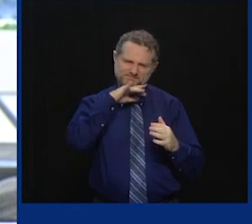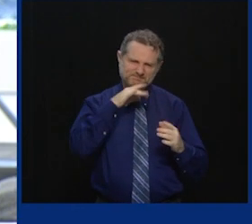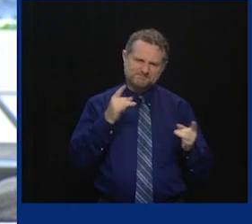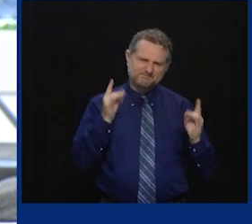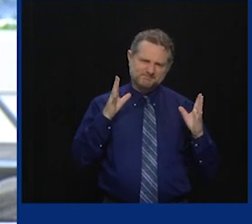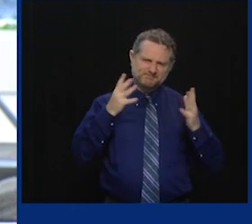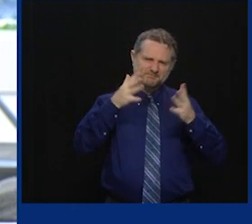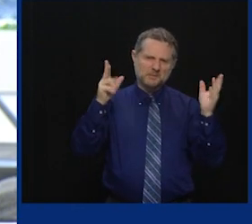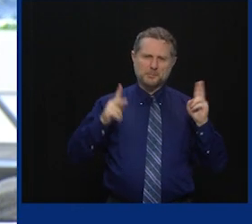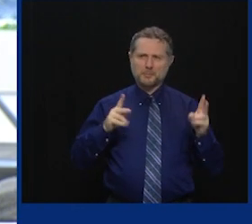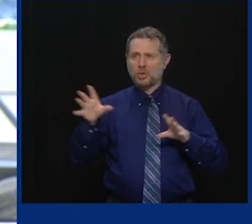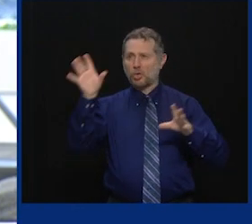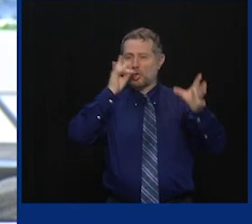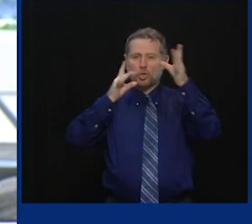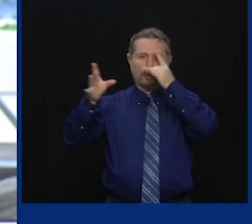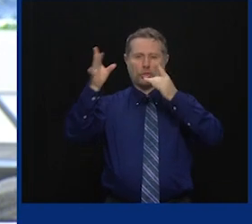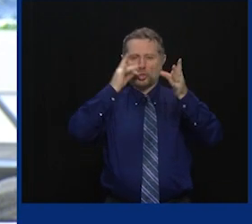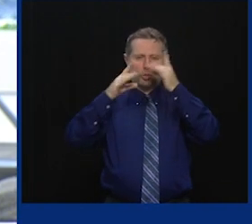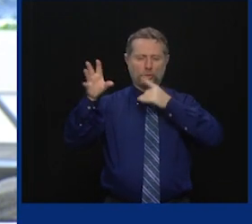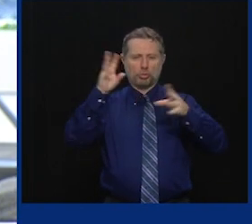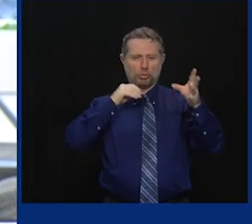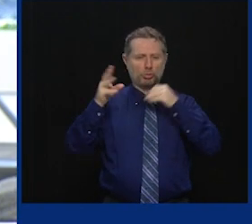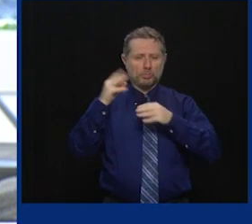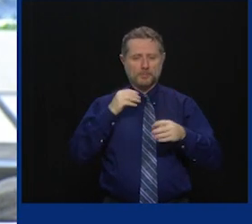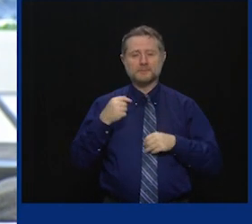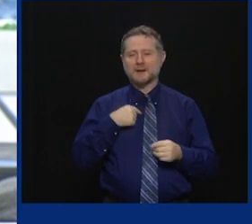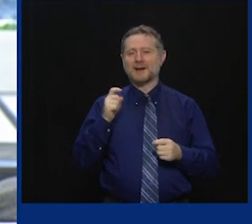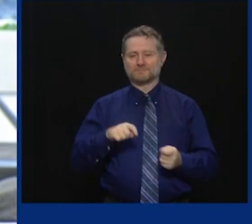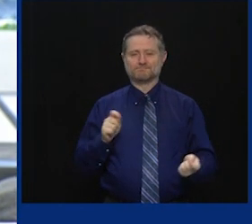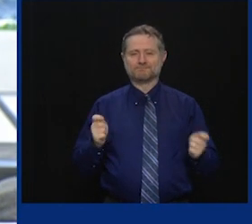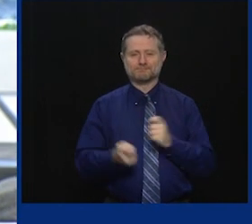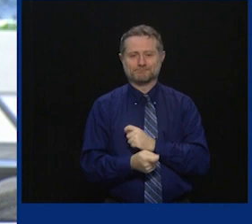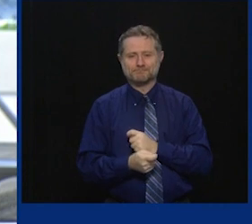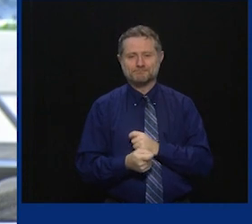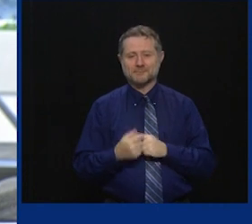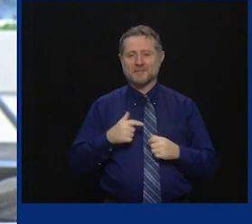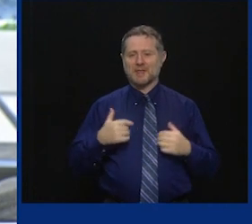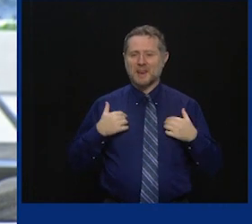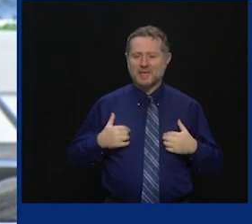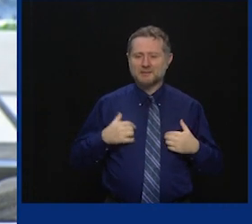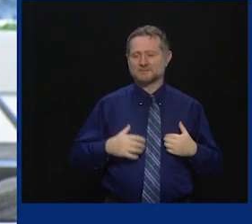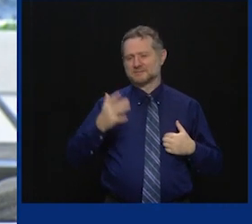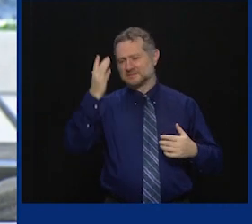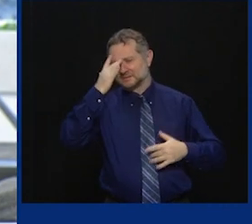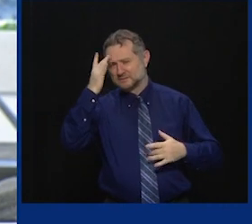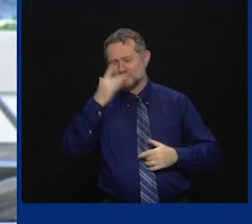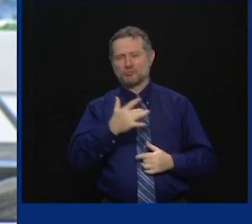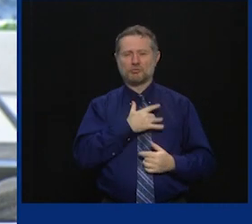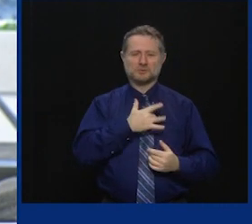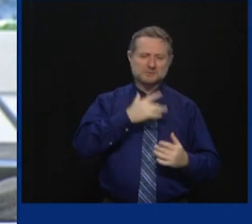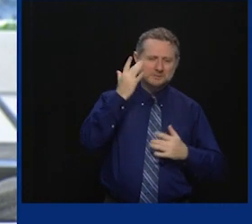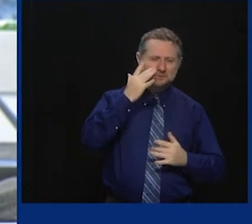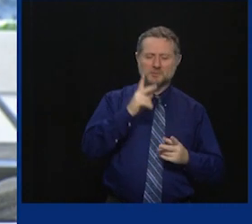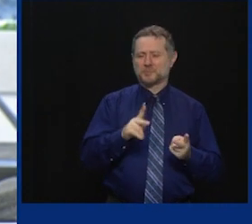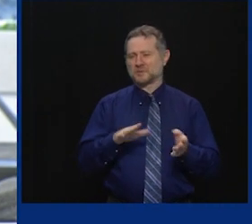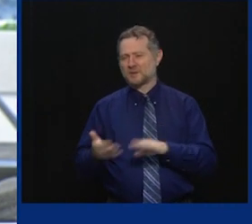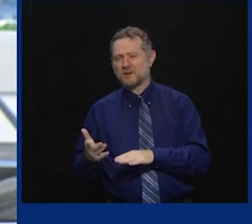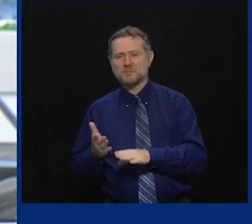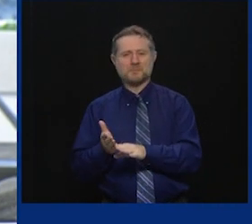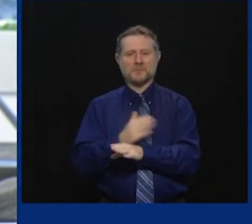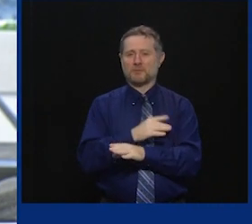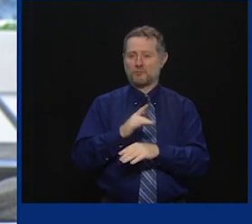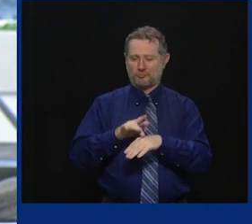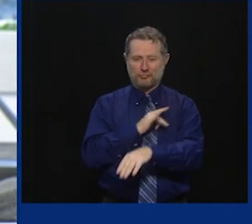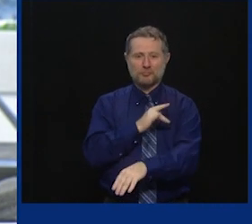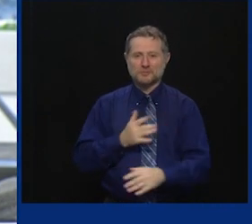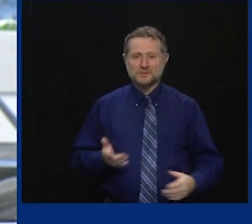bad environmental factors. So we're going to change that. Dirty air, lung disease, heart disease, premature death, those all trouble me.